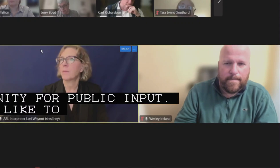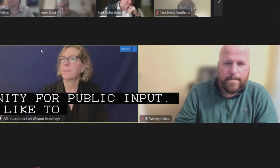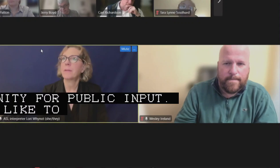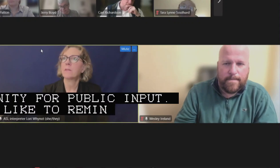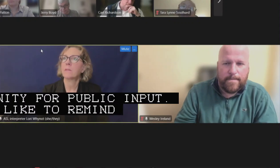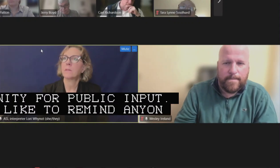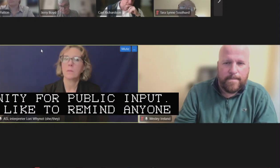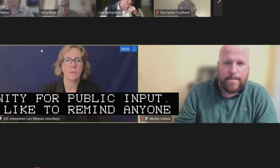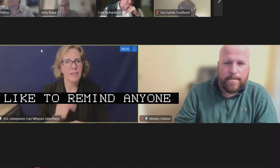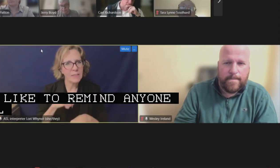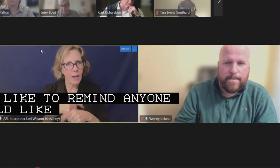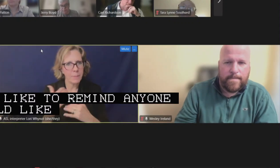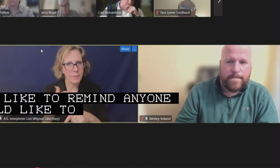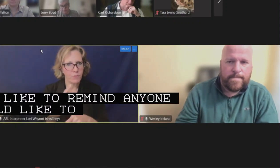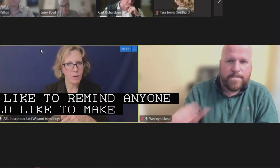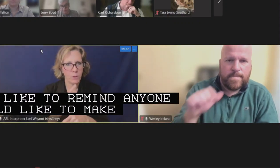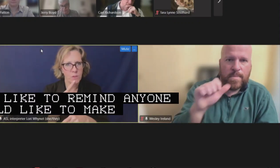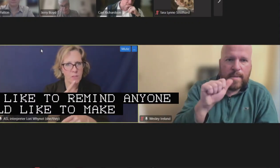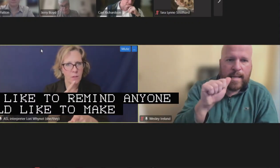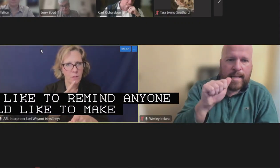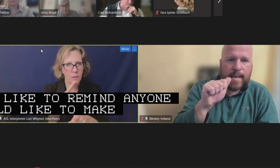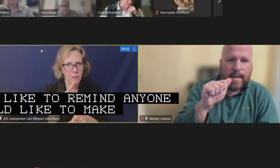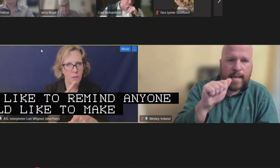is a time limit.